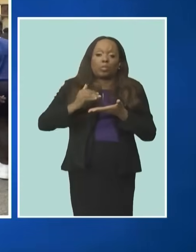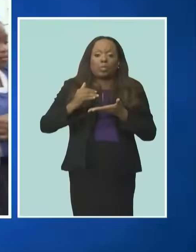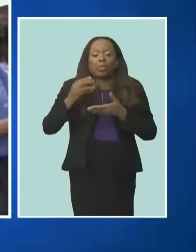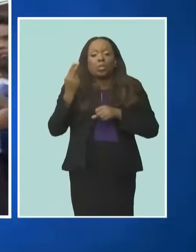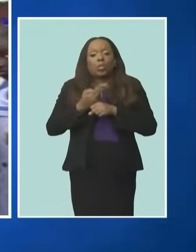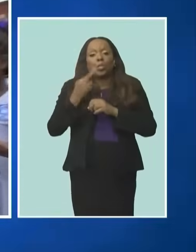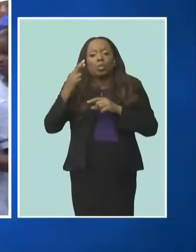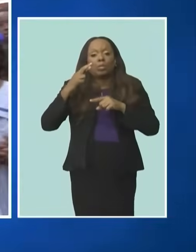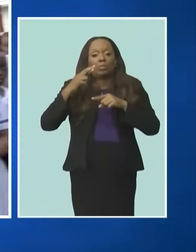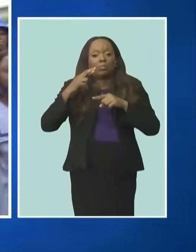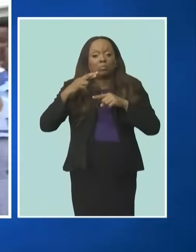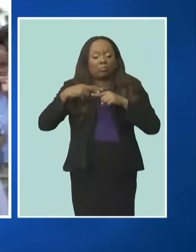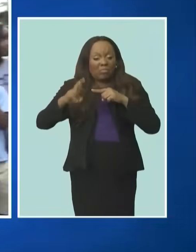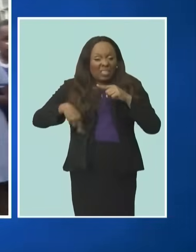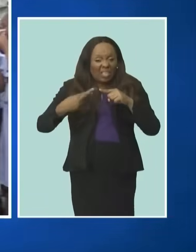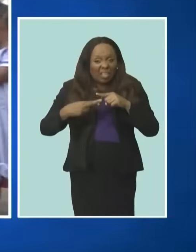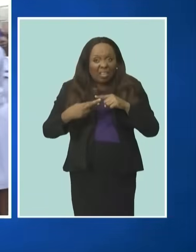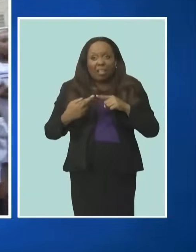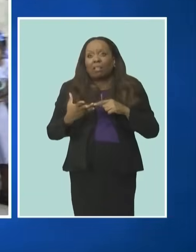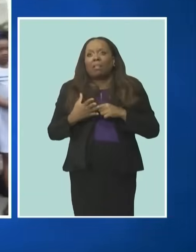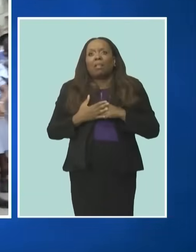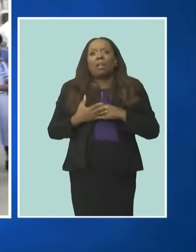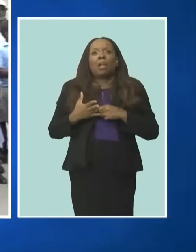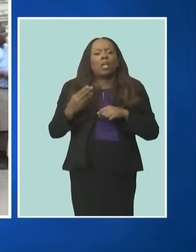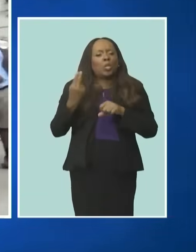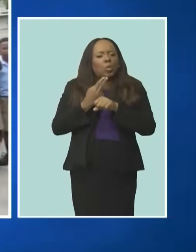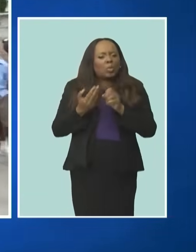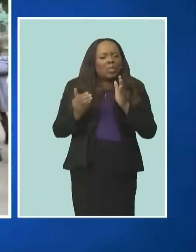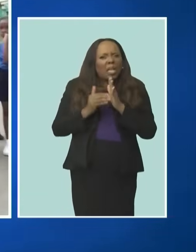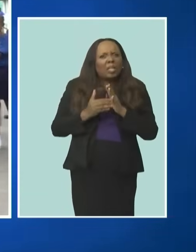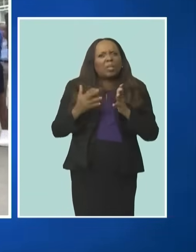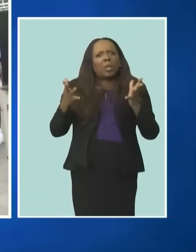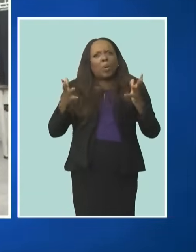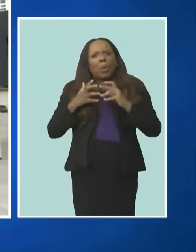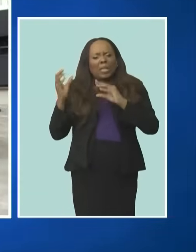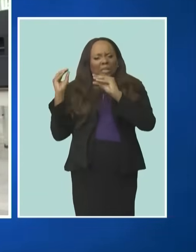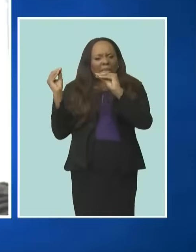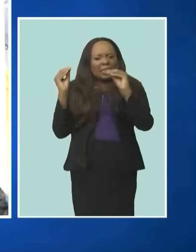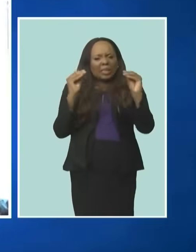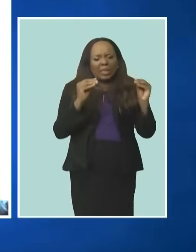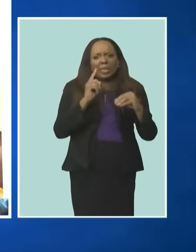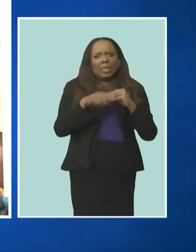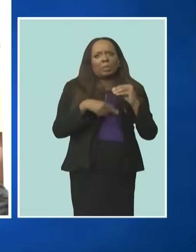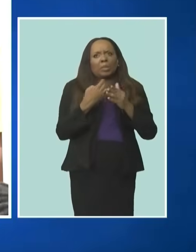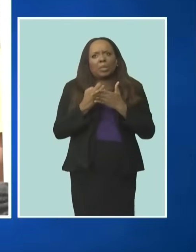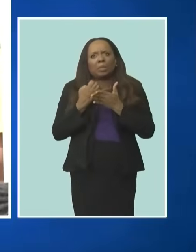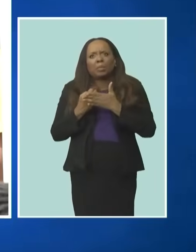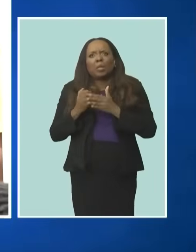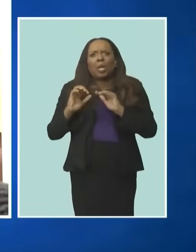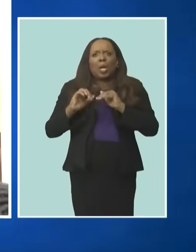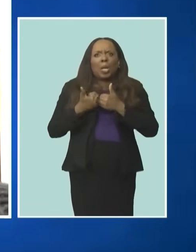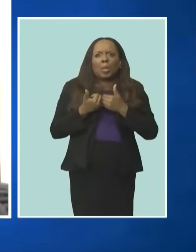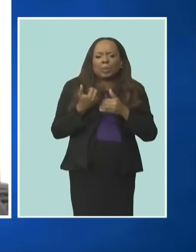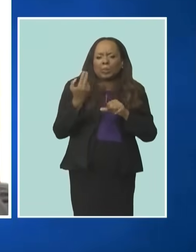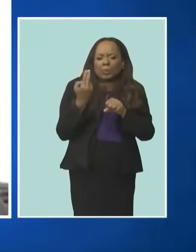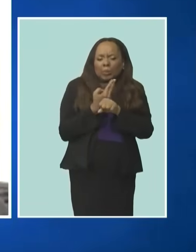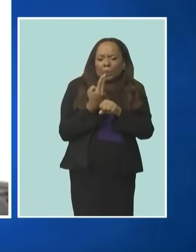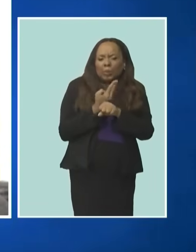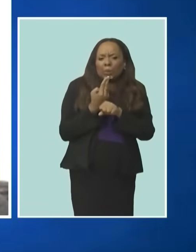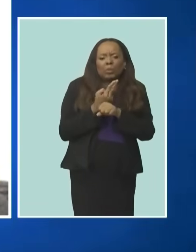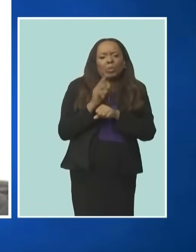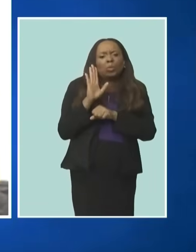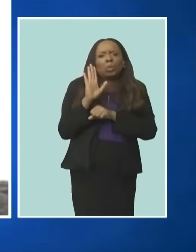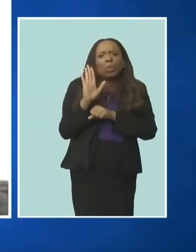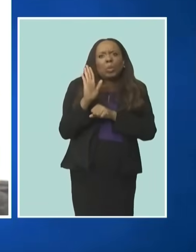refuse and repurpose, and where we teach the kids all about the circular economy and how it's best to use the